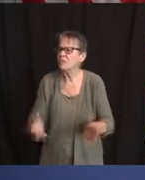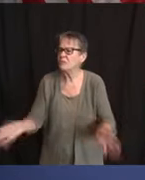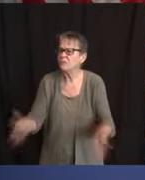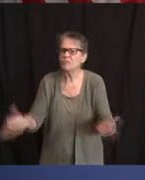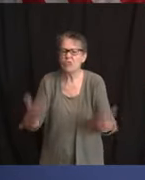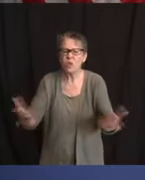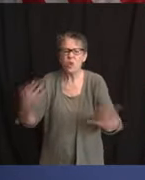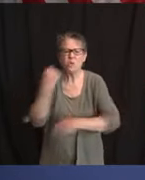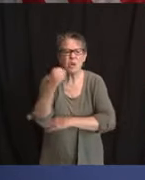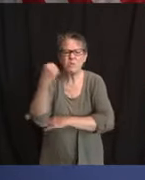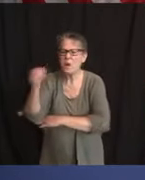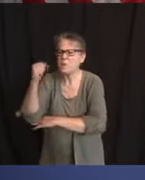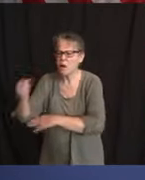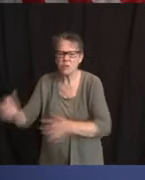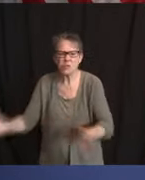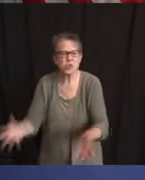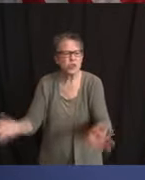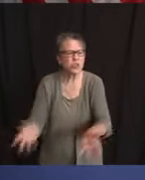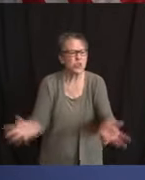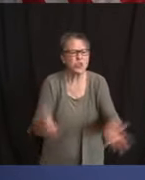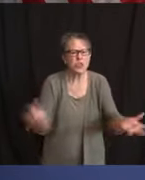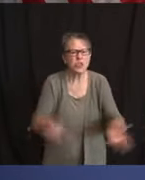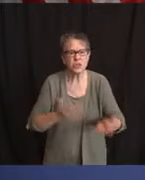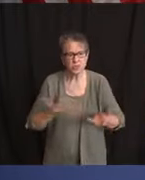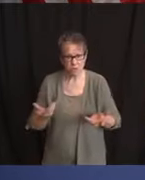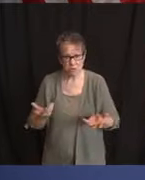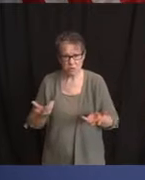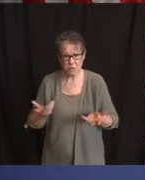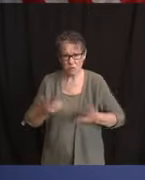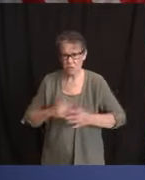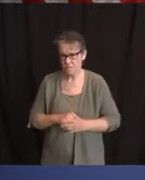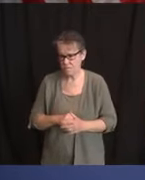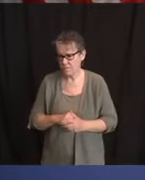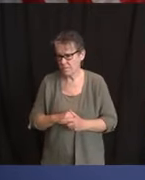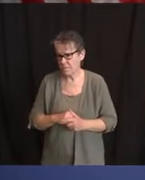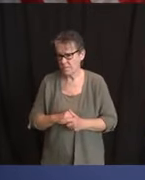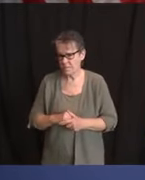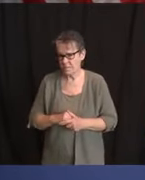Do you want to take the testing, you folks, the numbers, as well as the pediatric